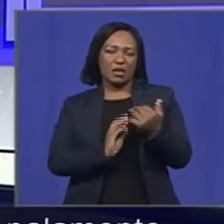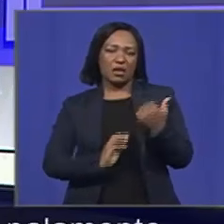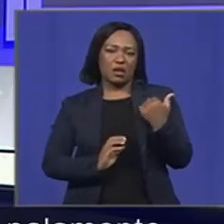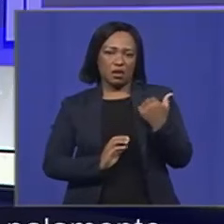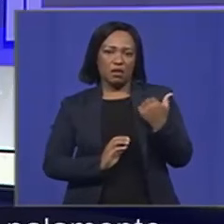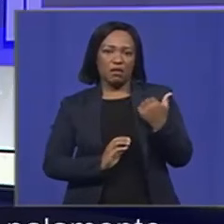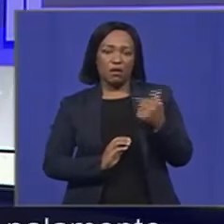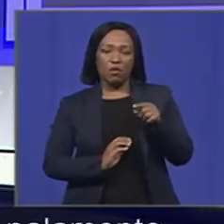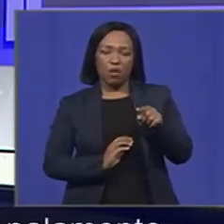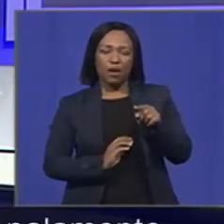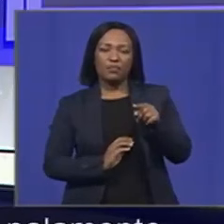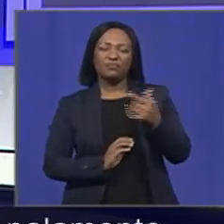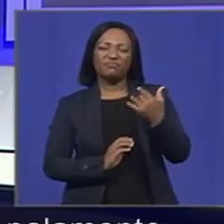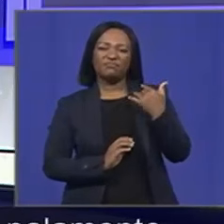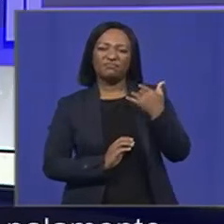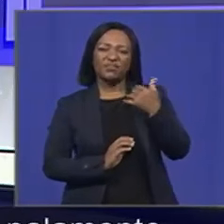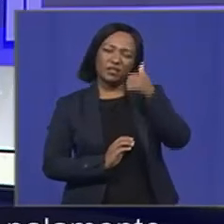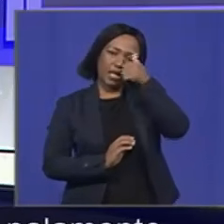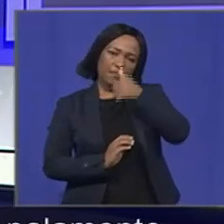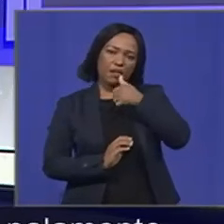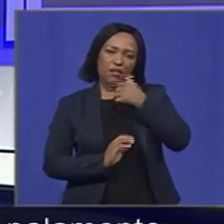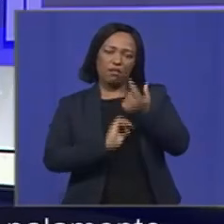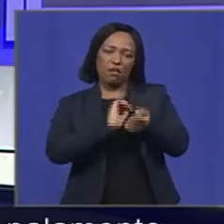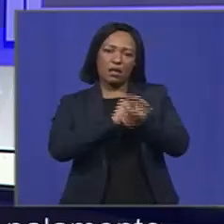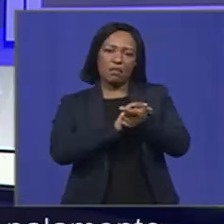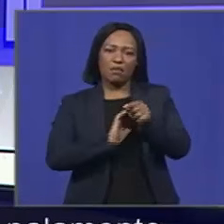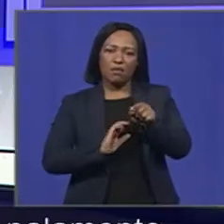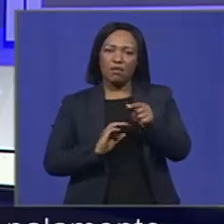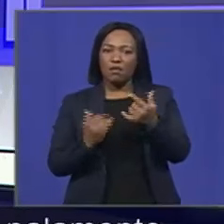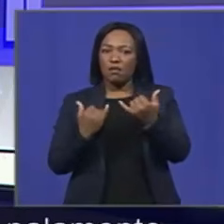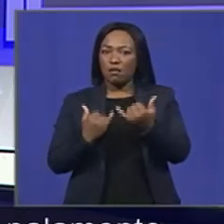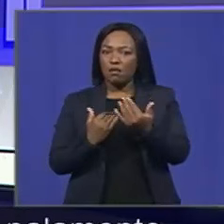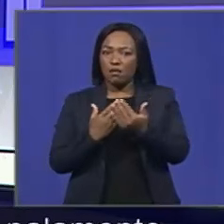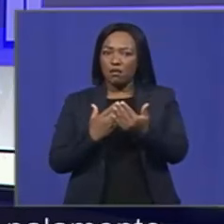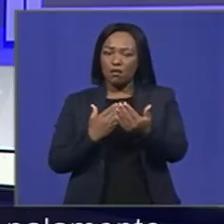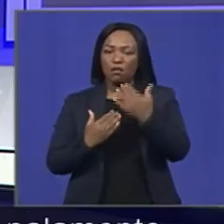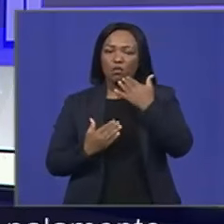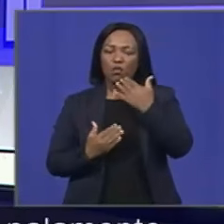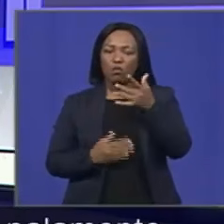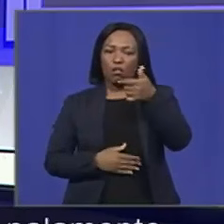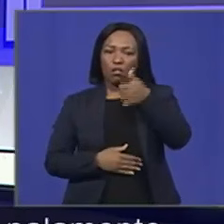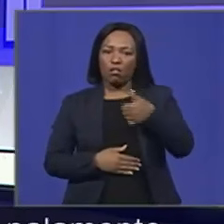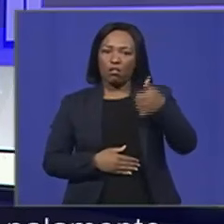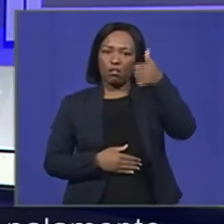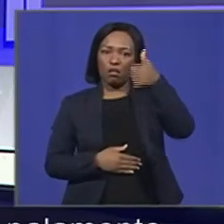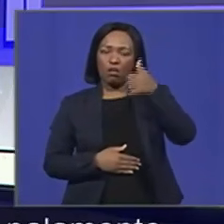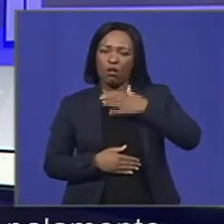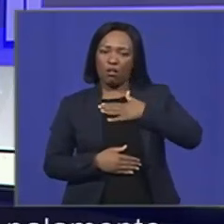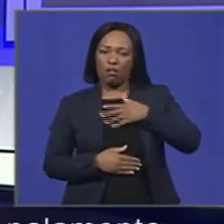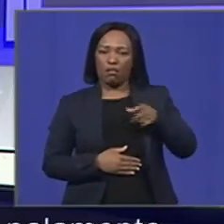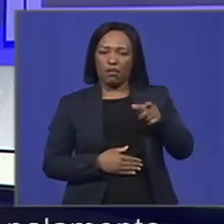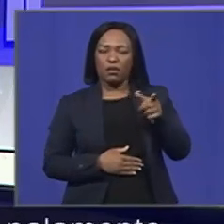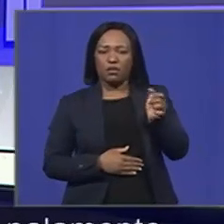14 mo go tweng Manamela o laetse ditokololo tsa boto go thapa mokuruthamaga mogolo yo ratiwang ke ene.